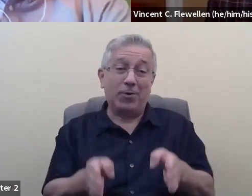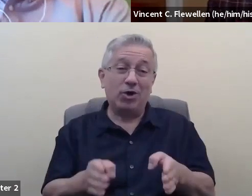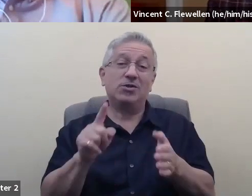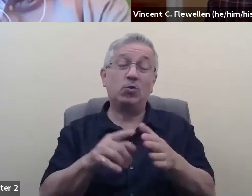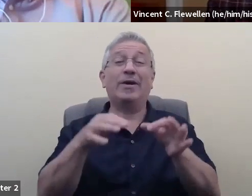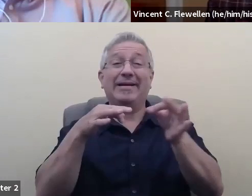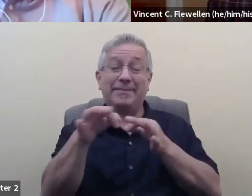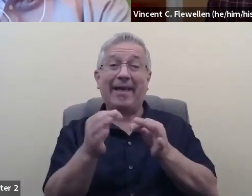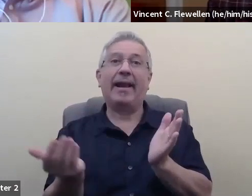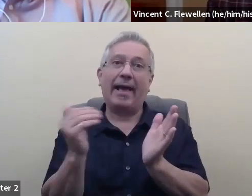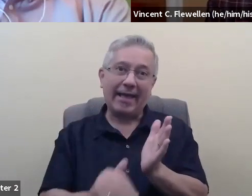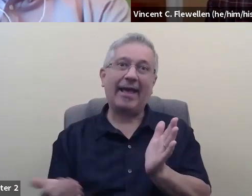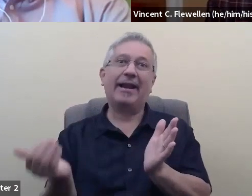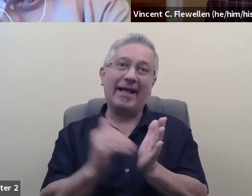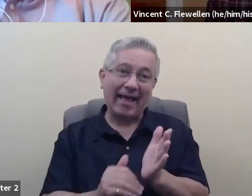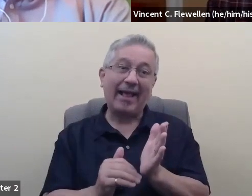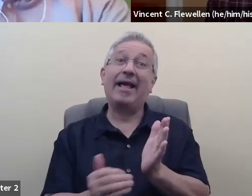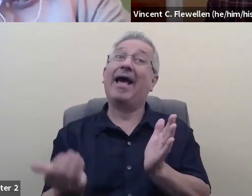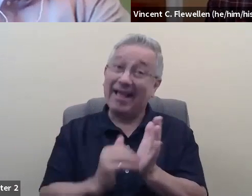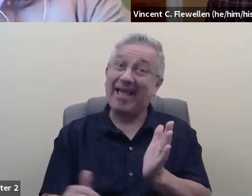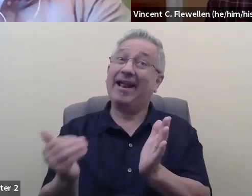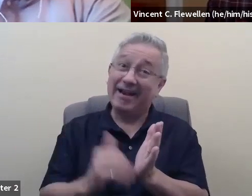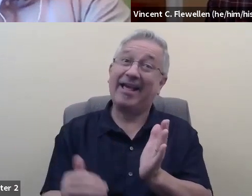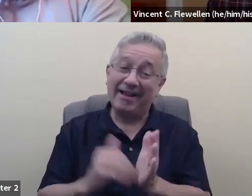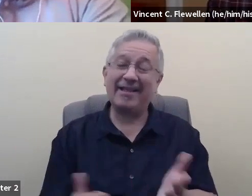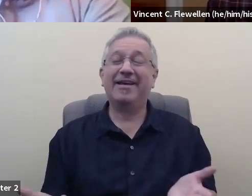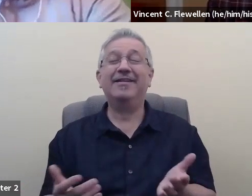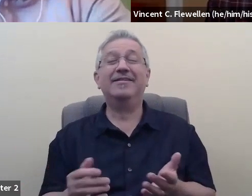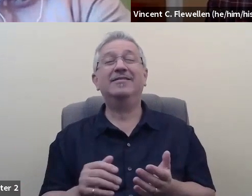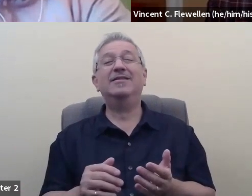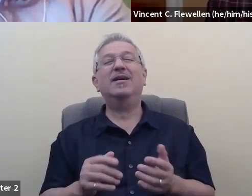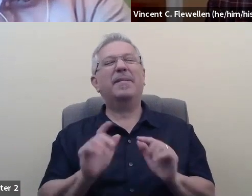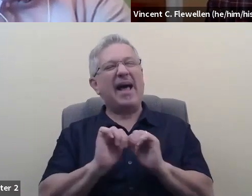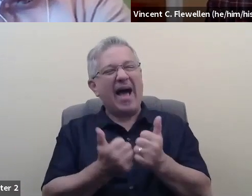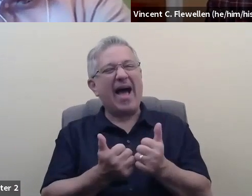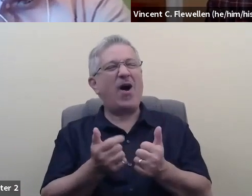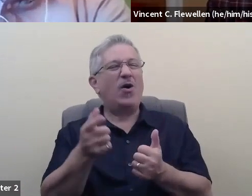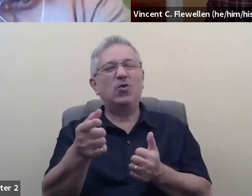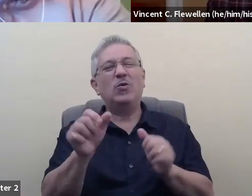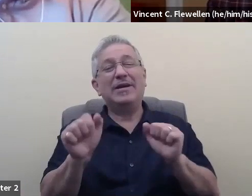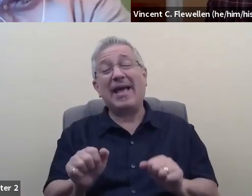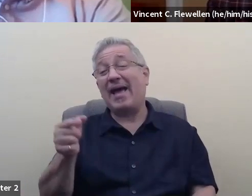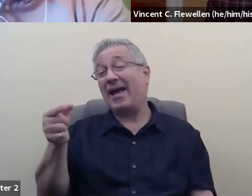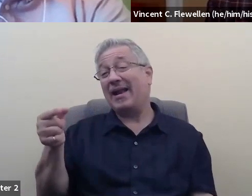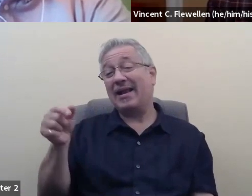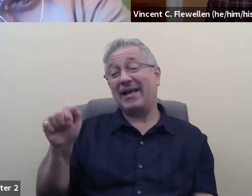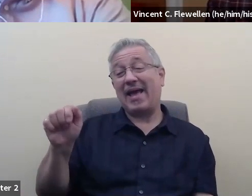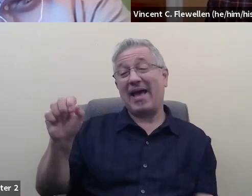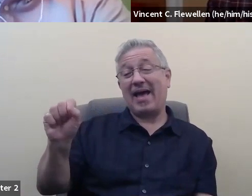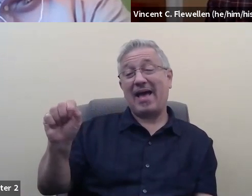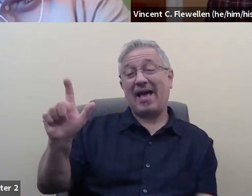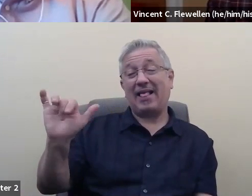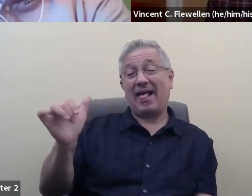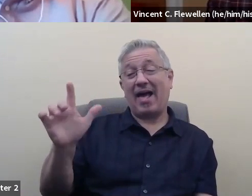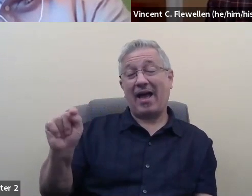are you? And when I think about ways that you gaslight a person with a disability, the thing that